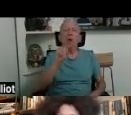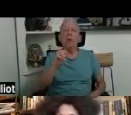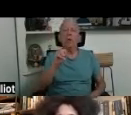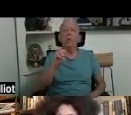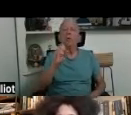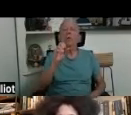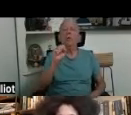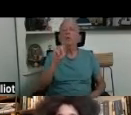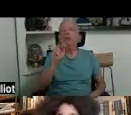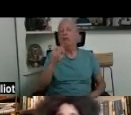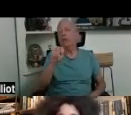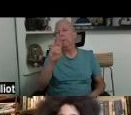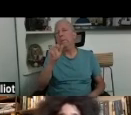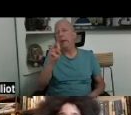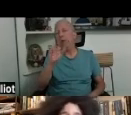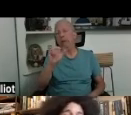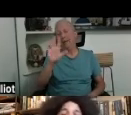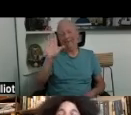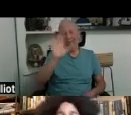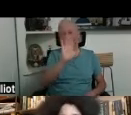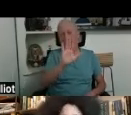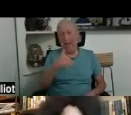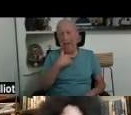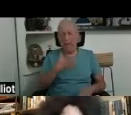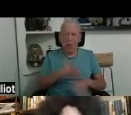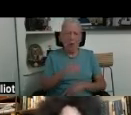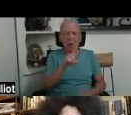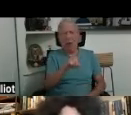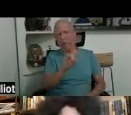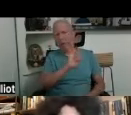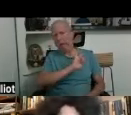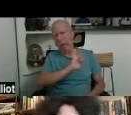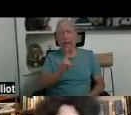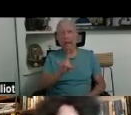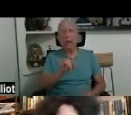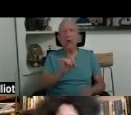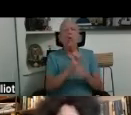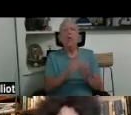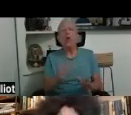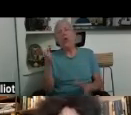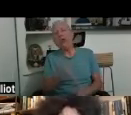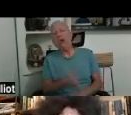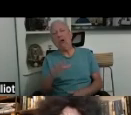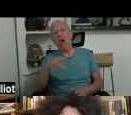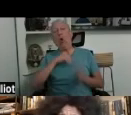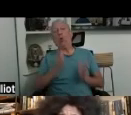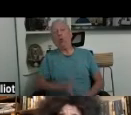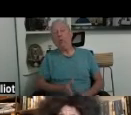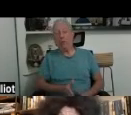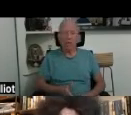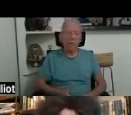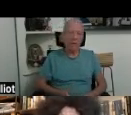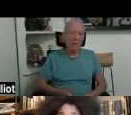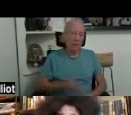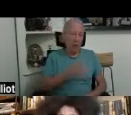Bakery. And this bakery has over 180 worker owners. So it might not make sense for all of